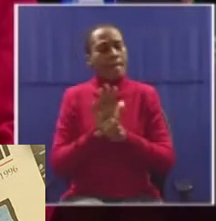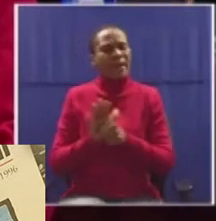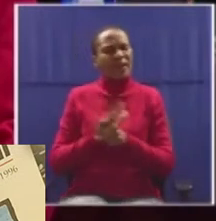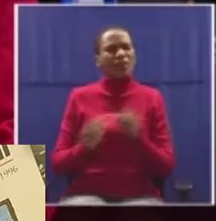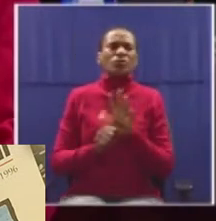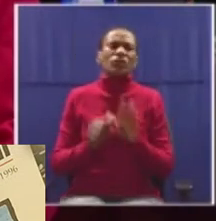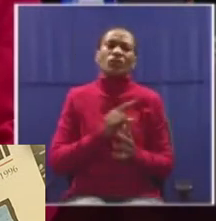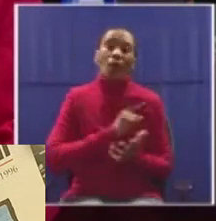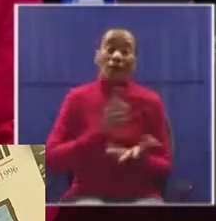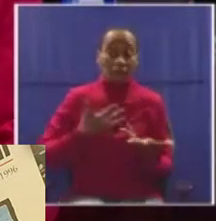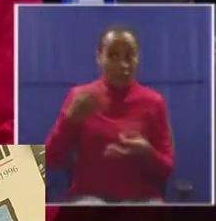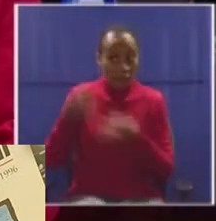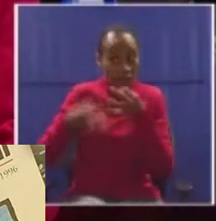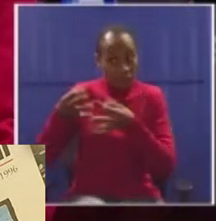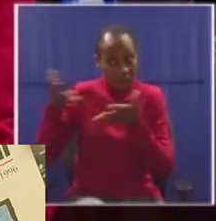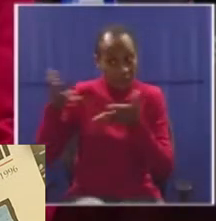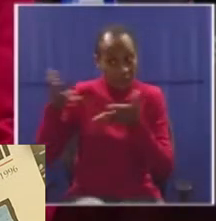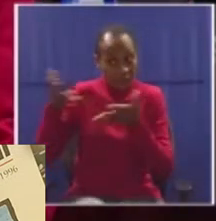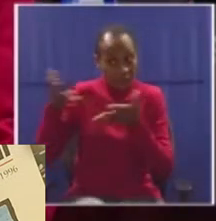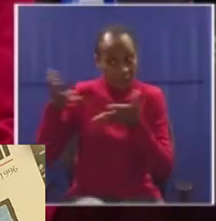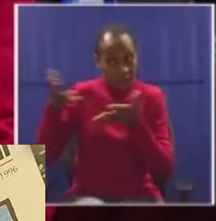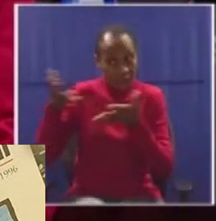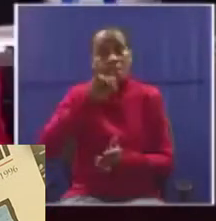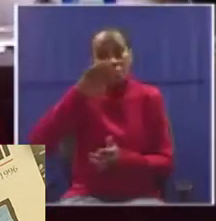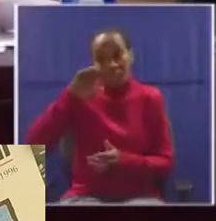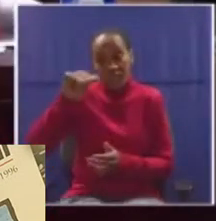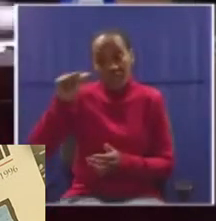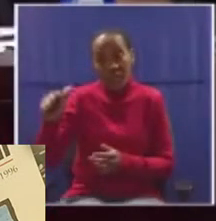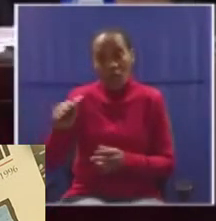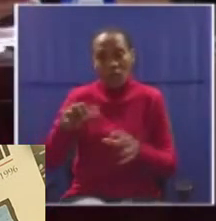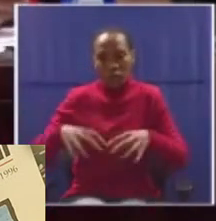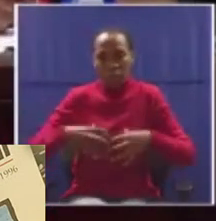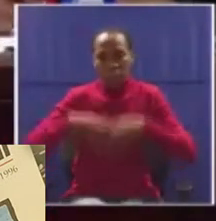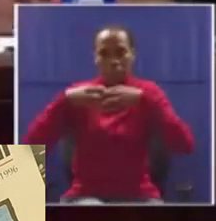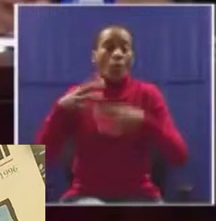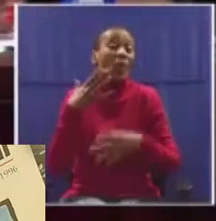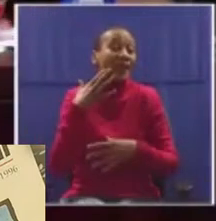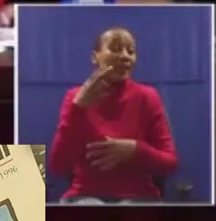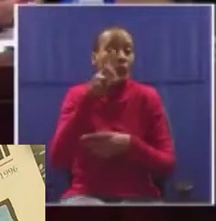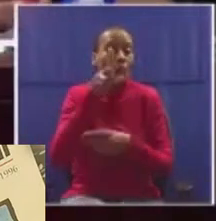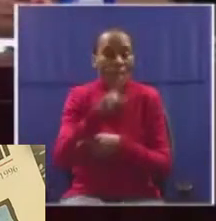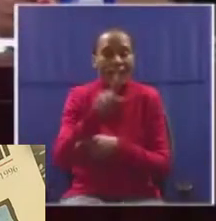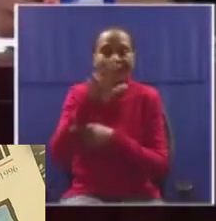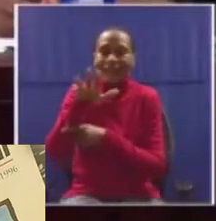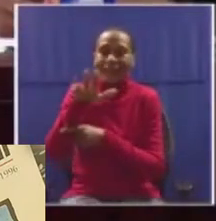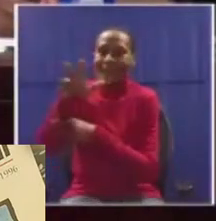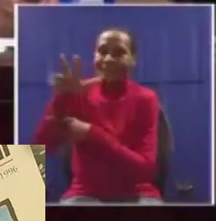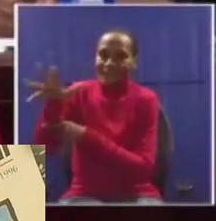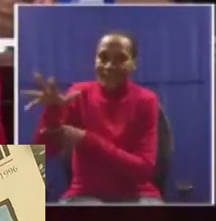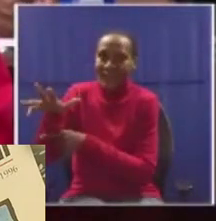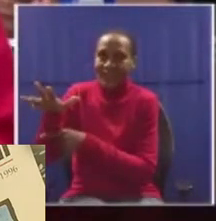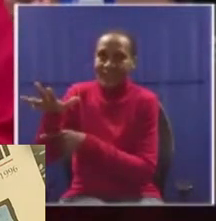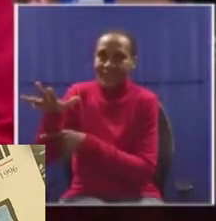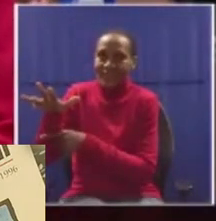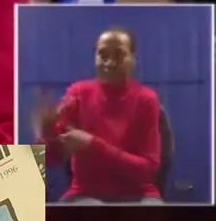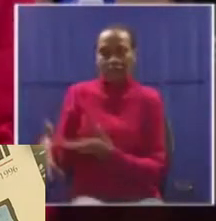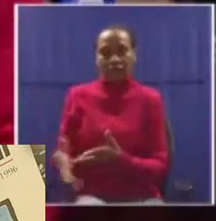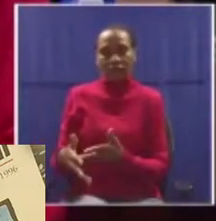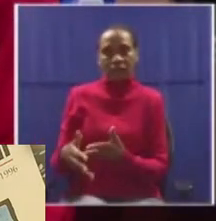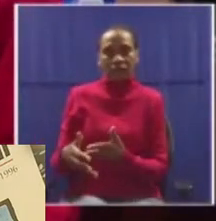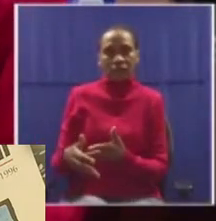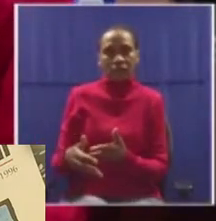important the financial action task force was established in 1989 an informal grouping of former